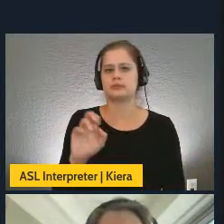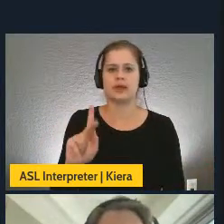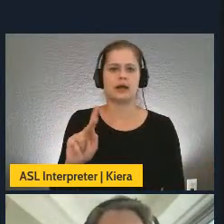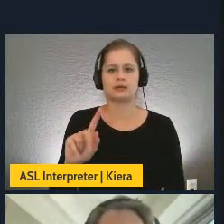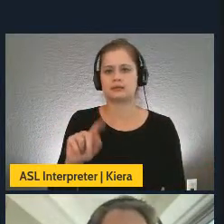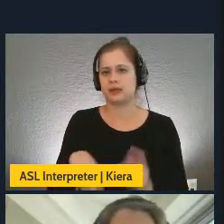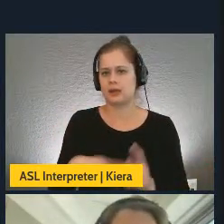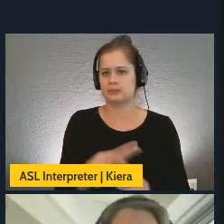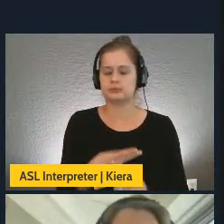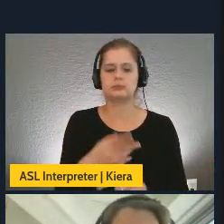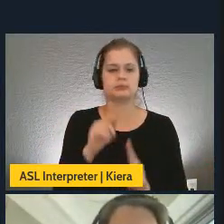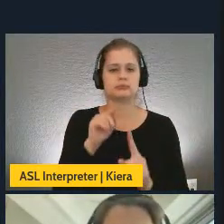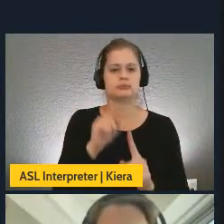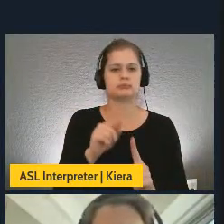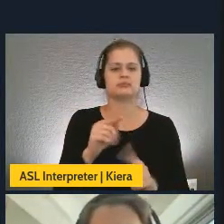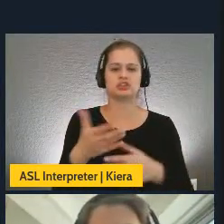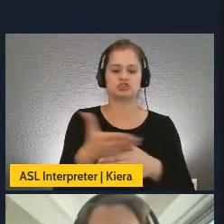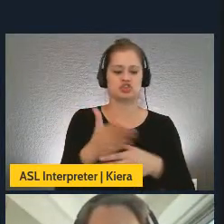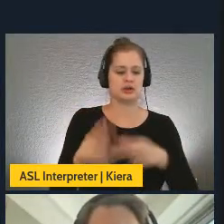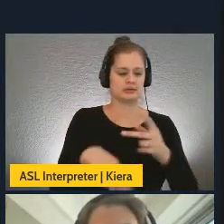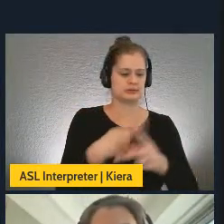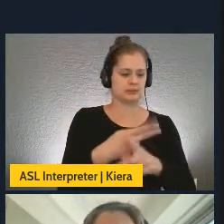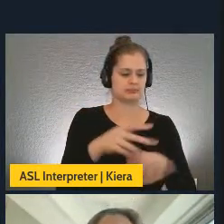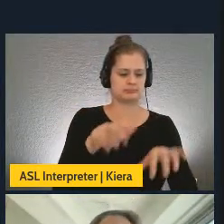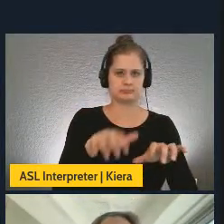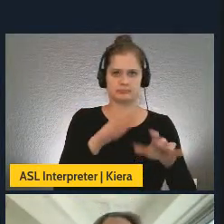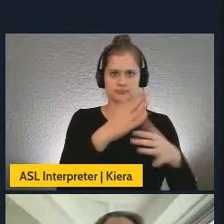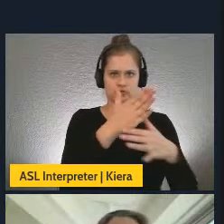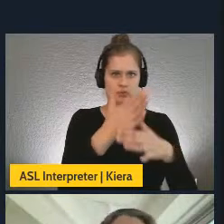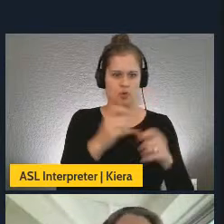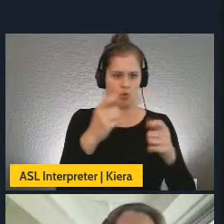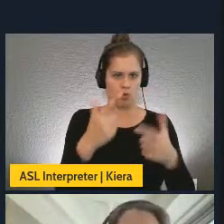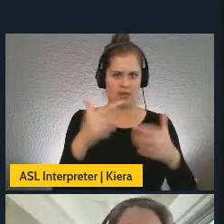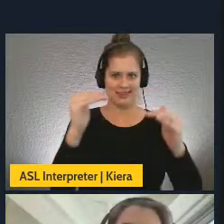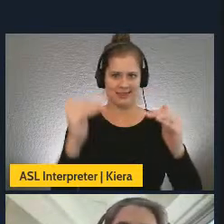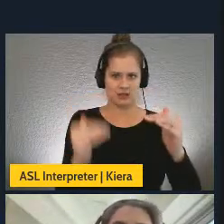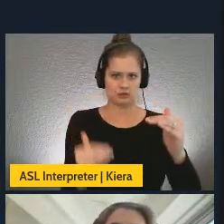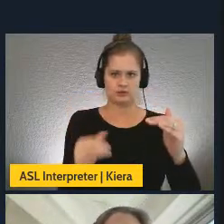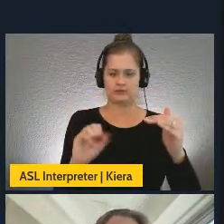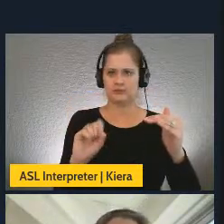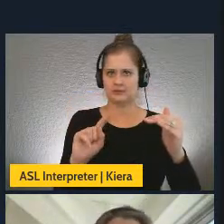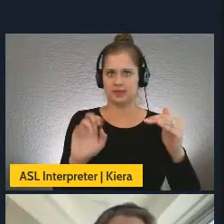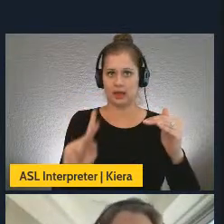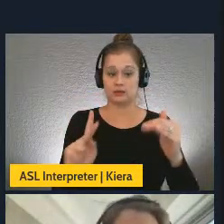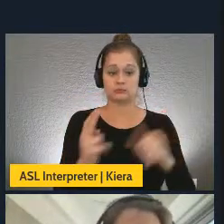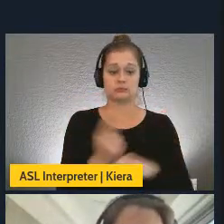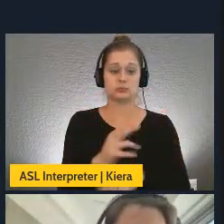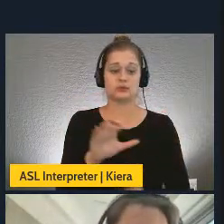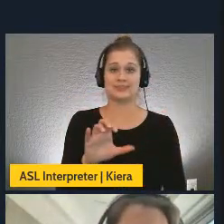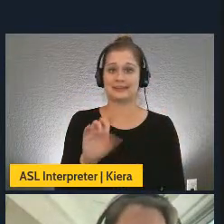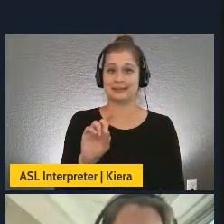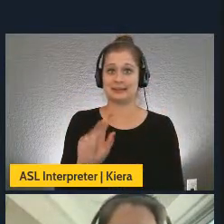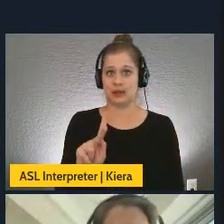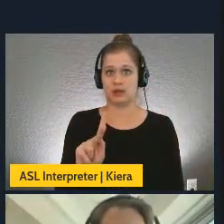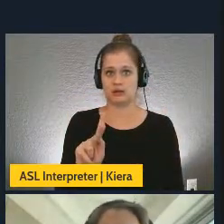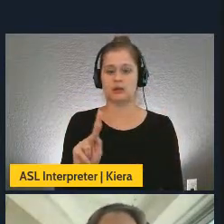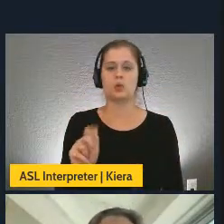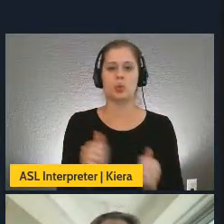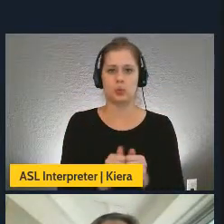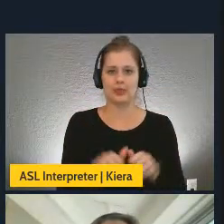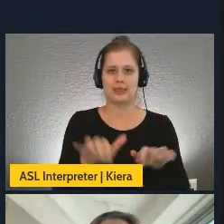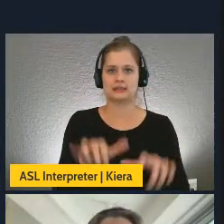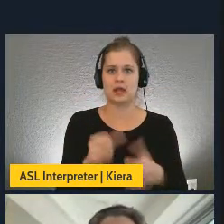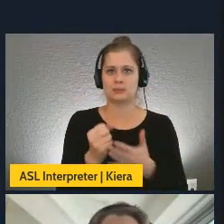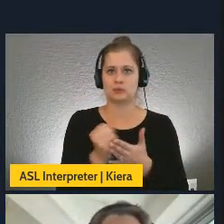is essentially sharing types between all layers of the stack. And by using CDK, especially using CDK with TypeScript